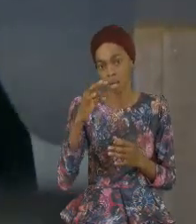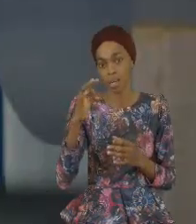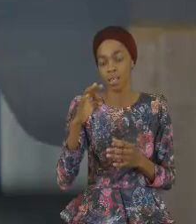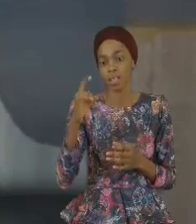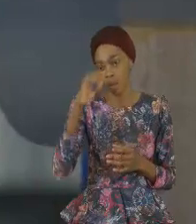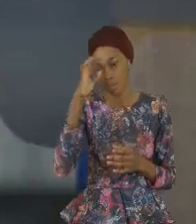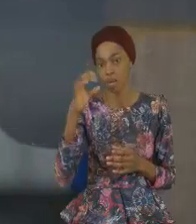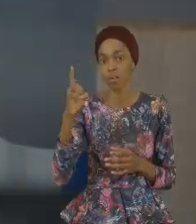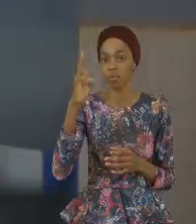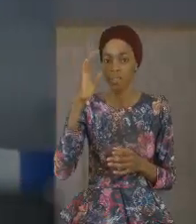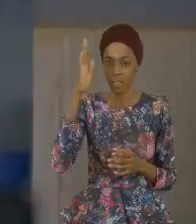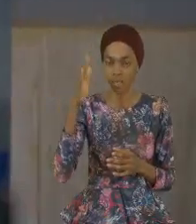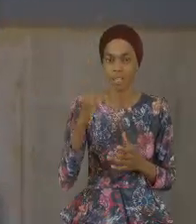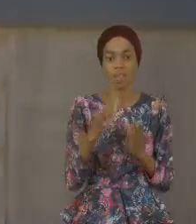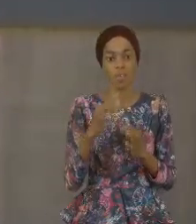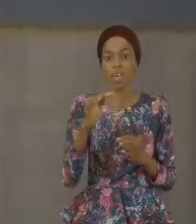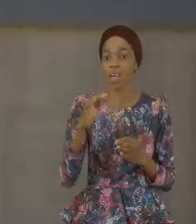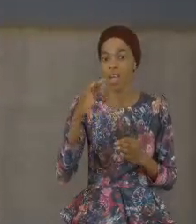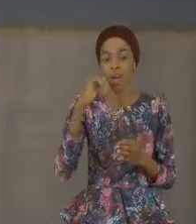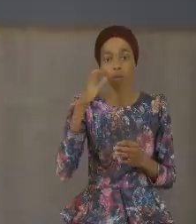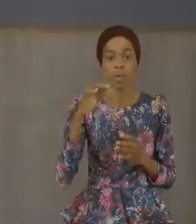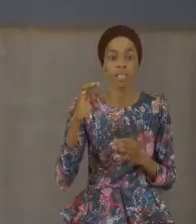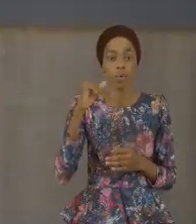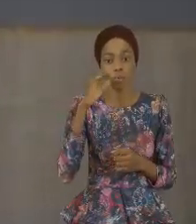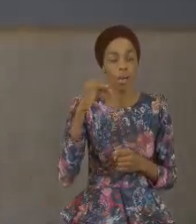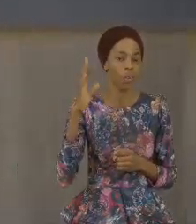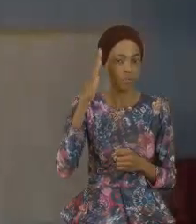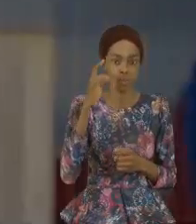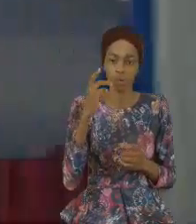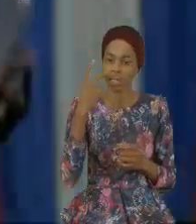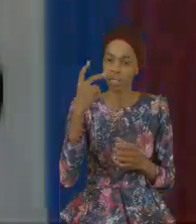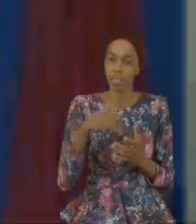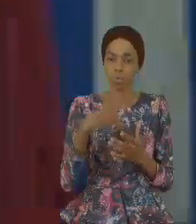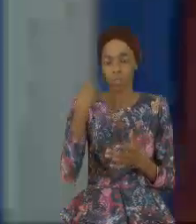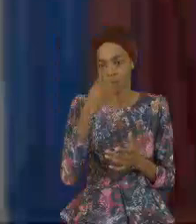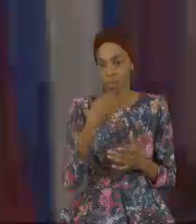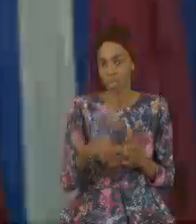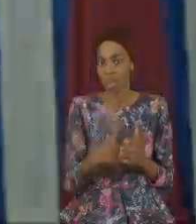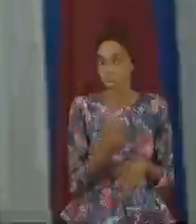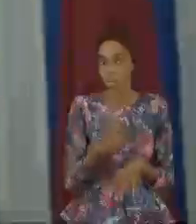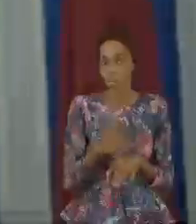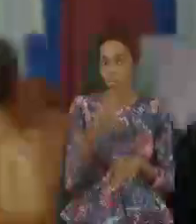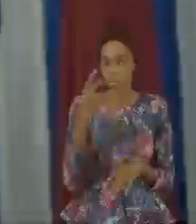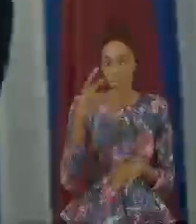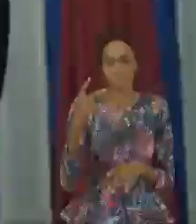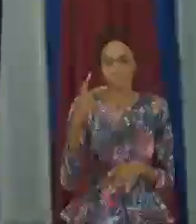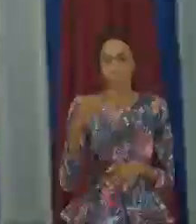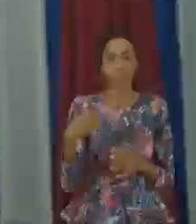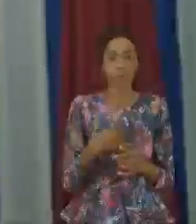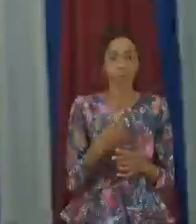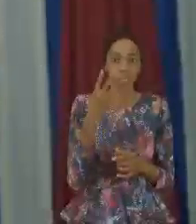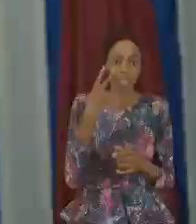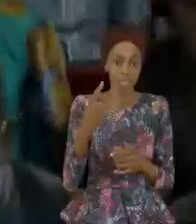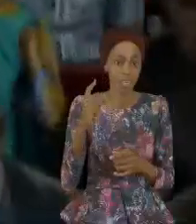if a woman is a woman of destiny, you can tell on her face. Anytime we see you now, we see destiny on